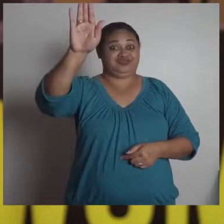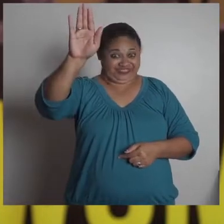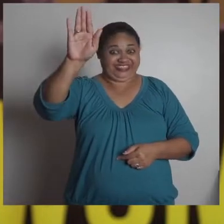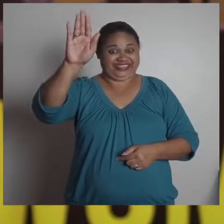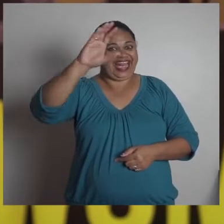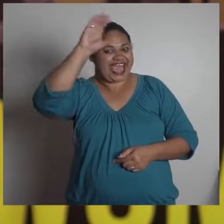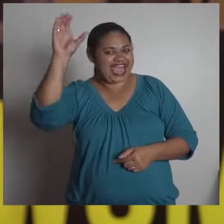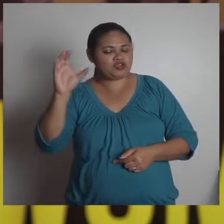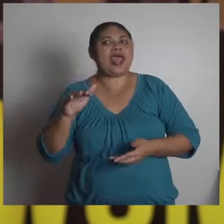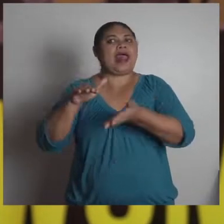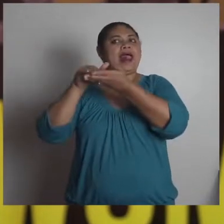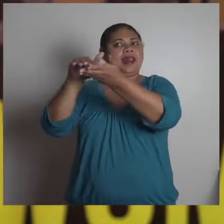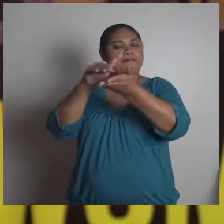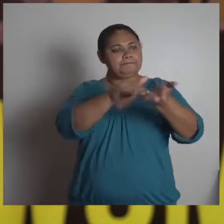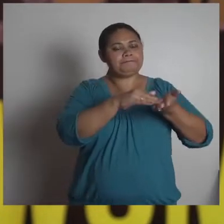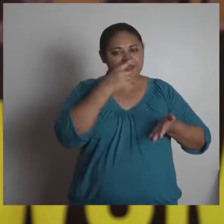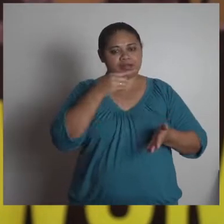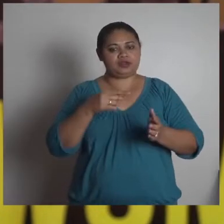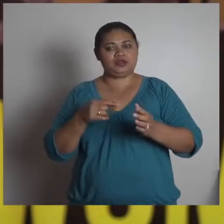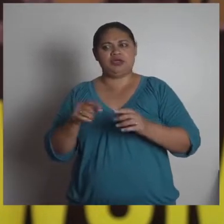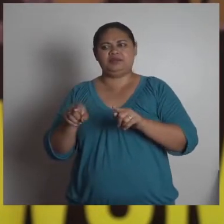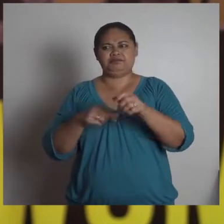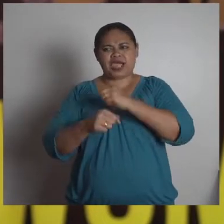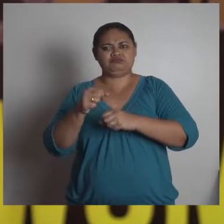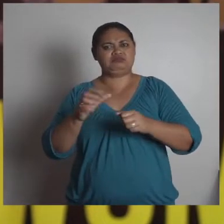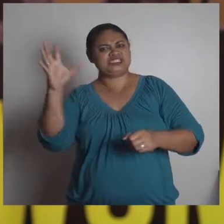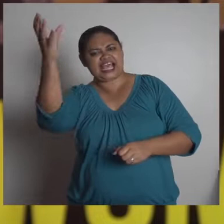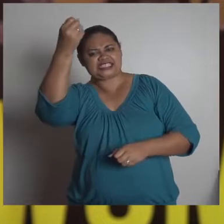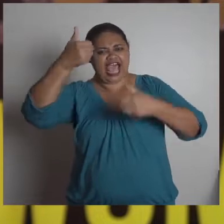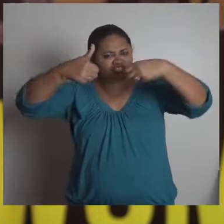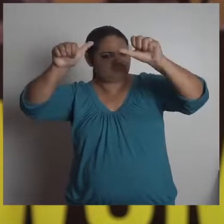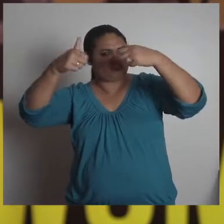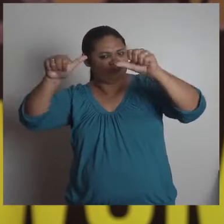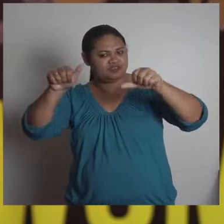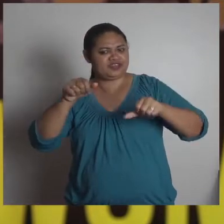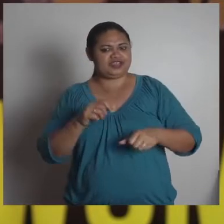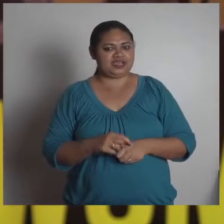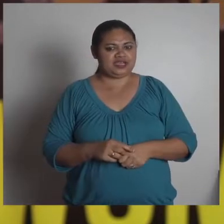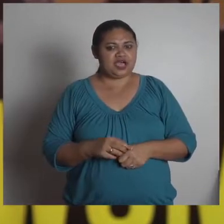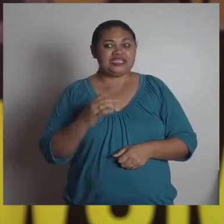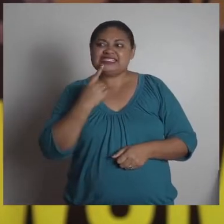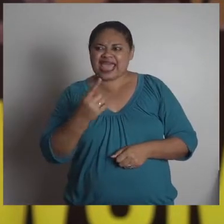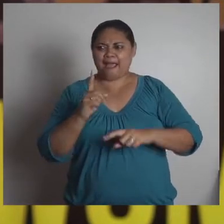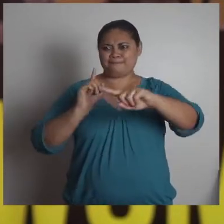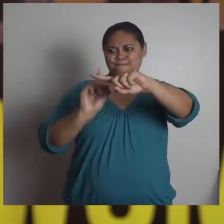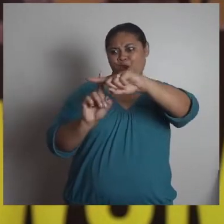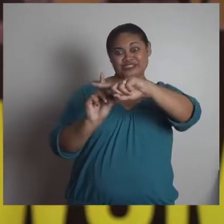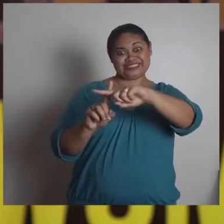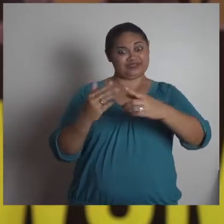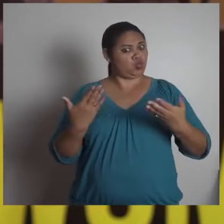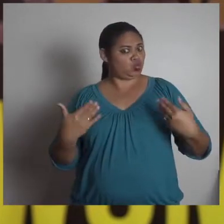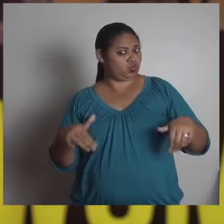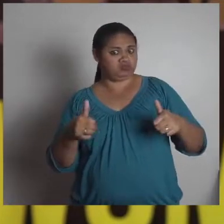do we thrive? How do we have a country that is helping people to thrive? And I feel like that